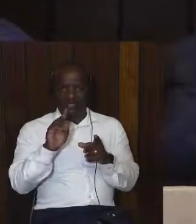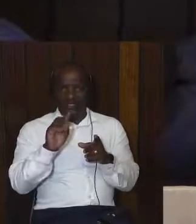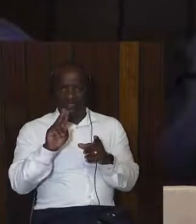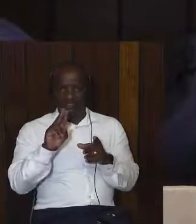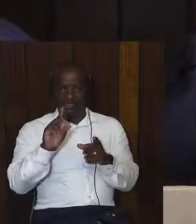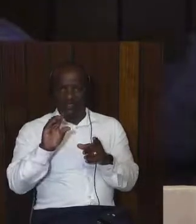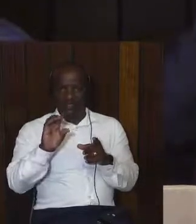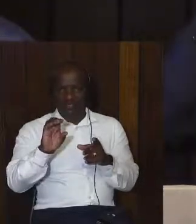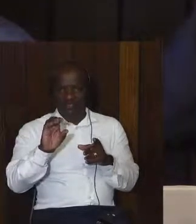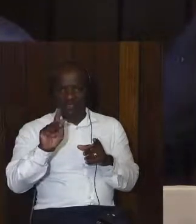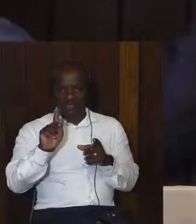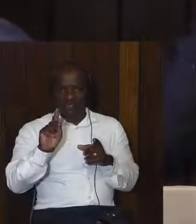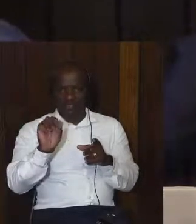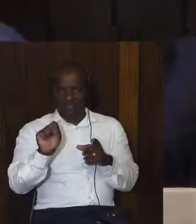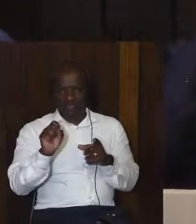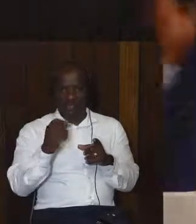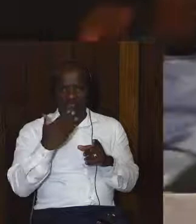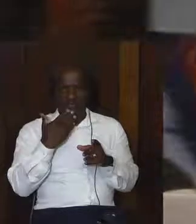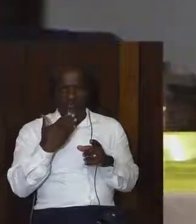Member Du Plessis.